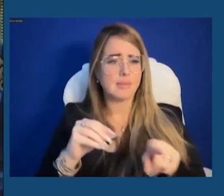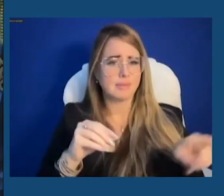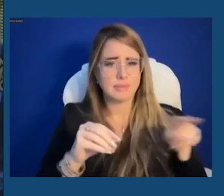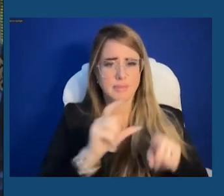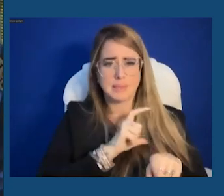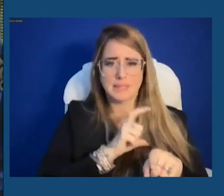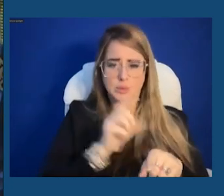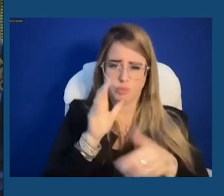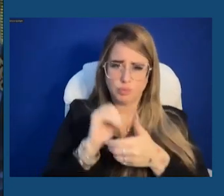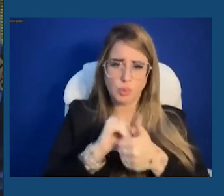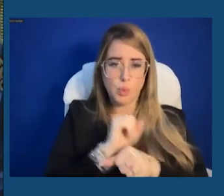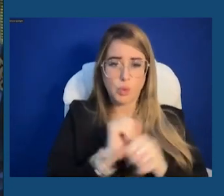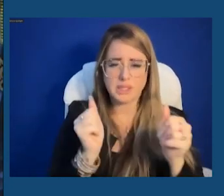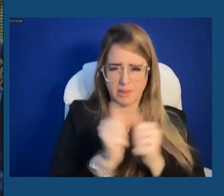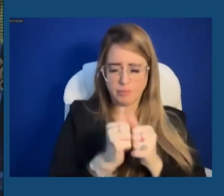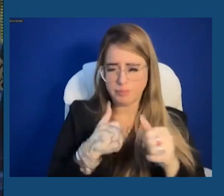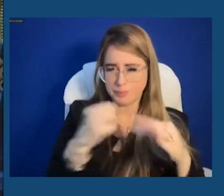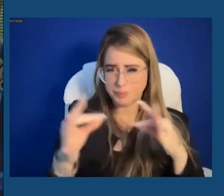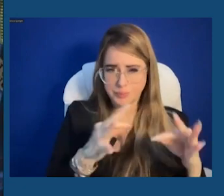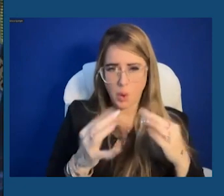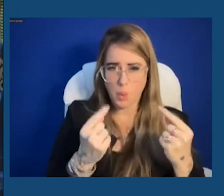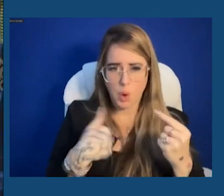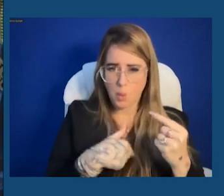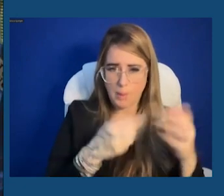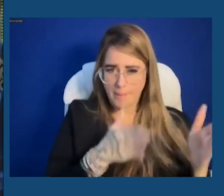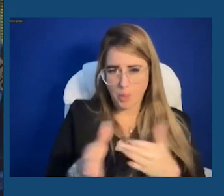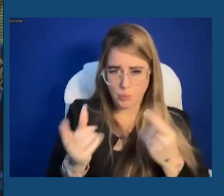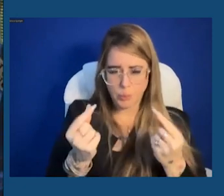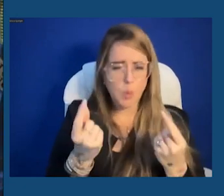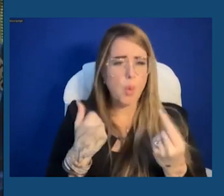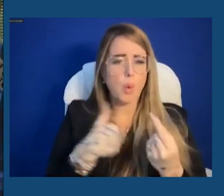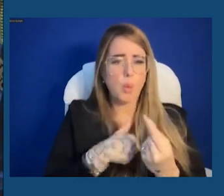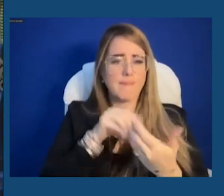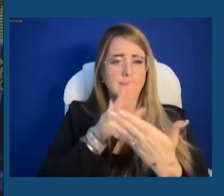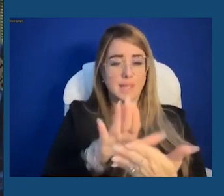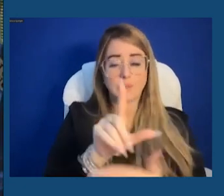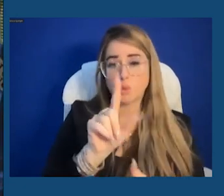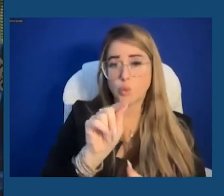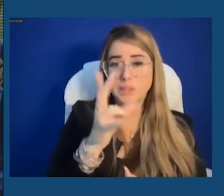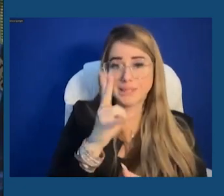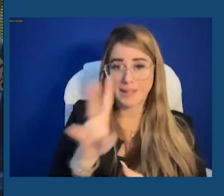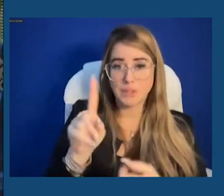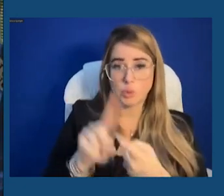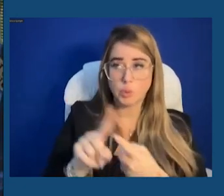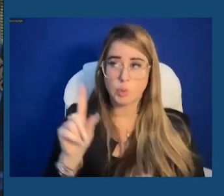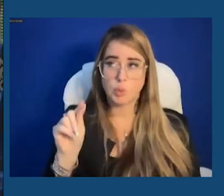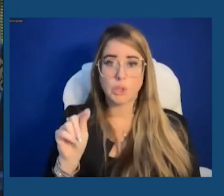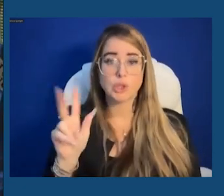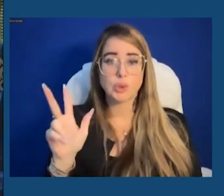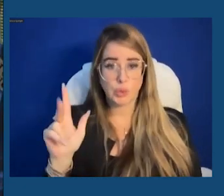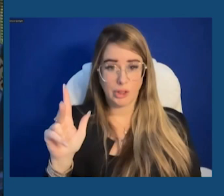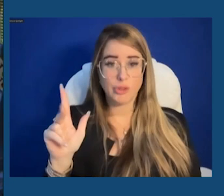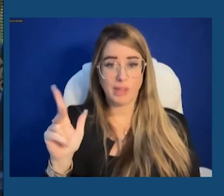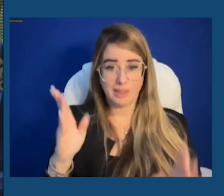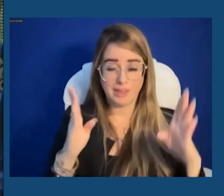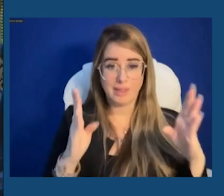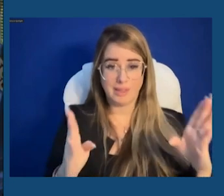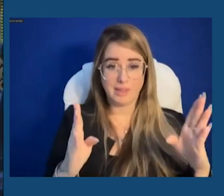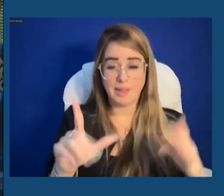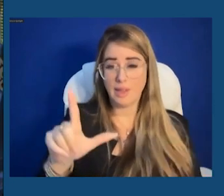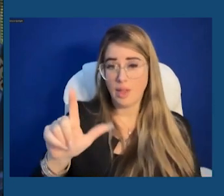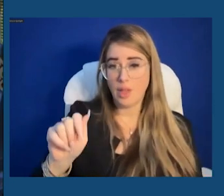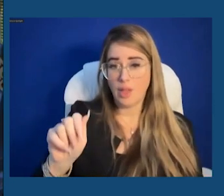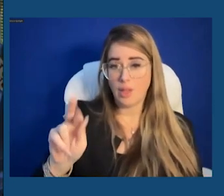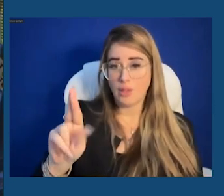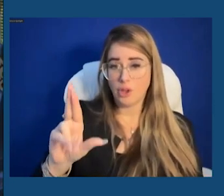about how we're going to do this and what we're facing. From 2017 to 2023, larceny offenses rose by